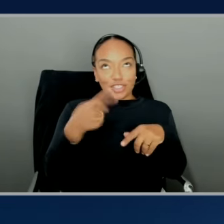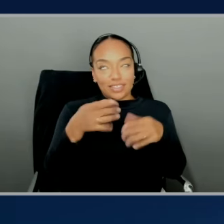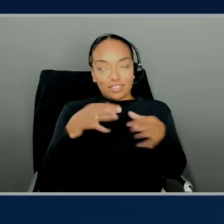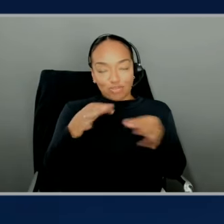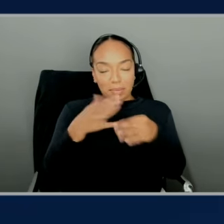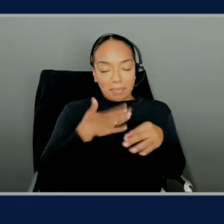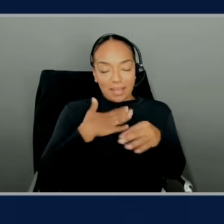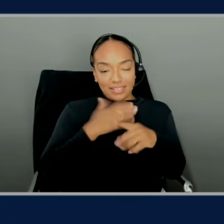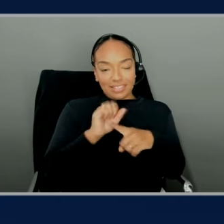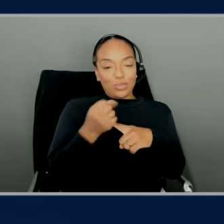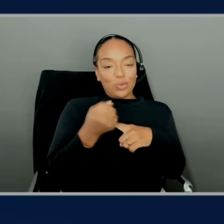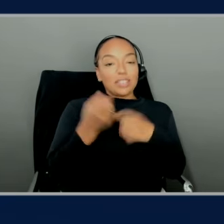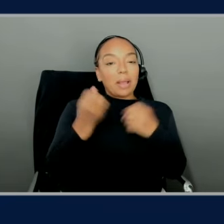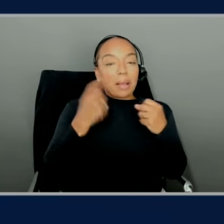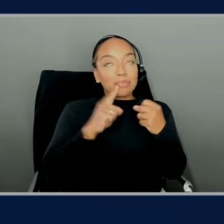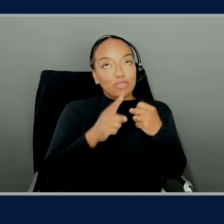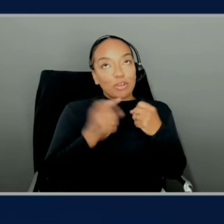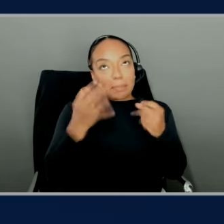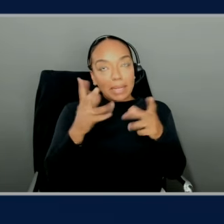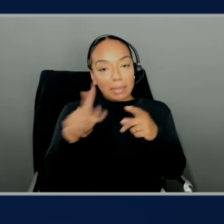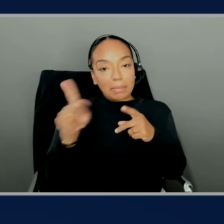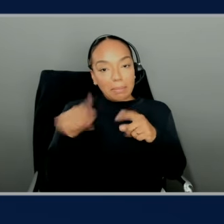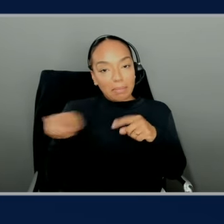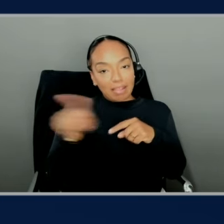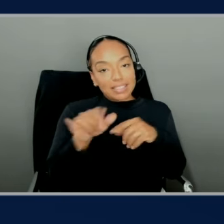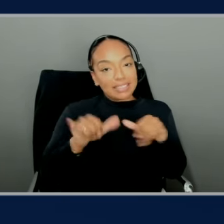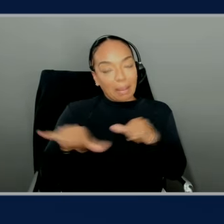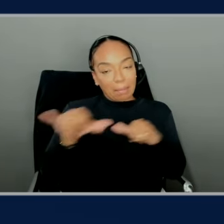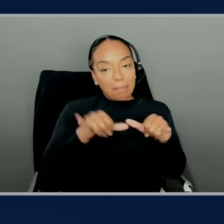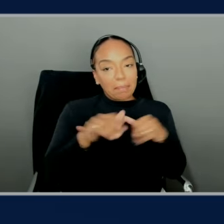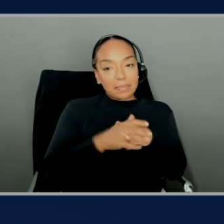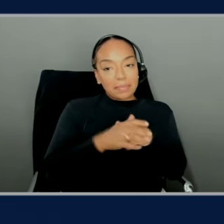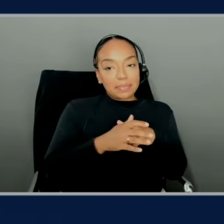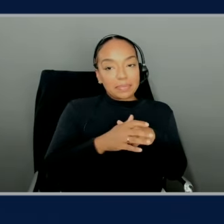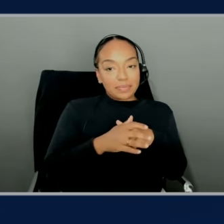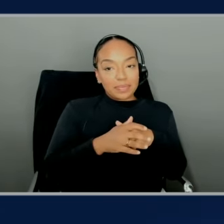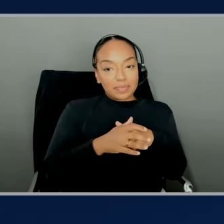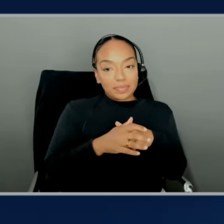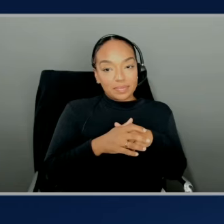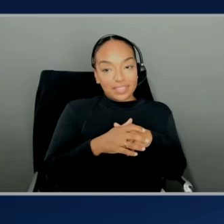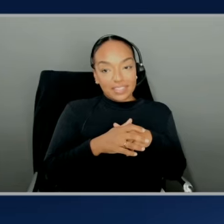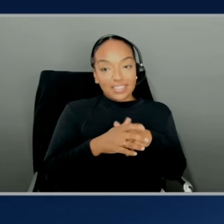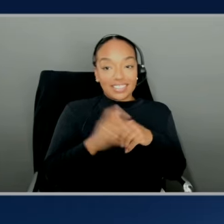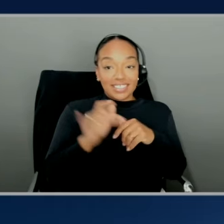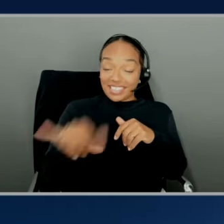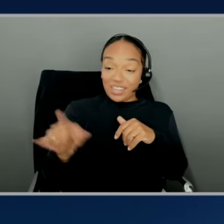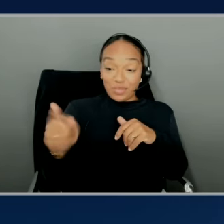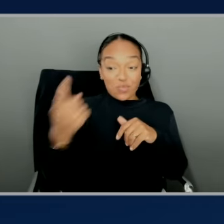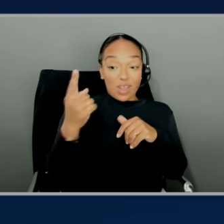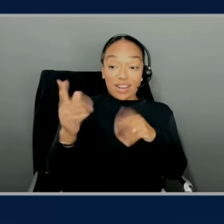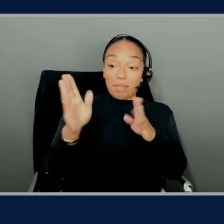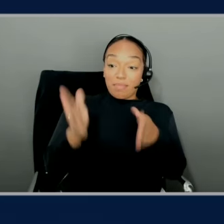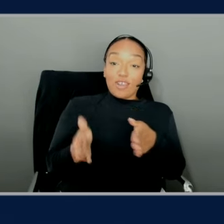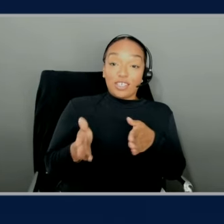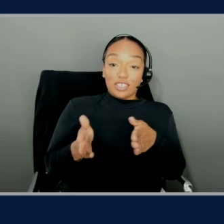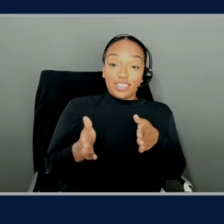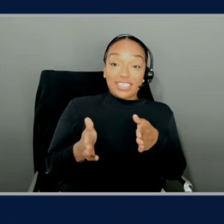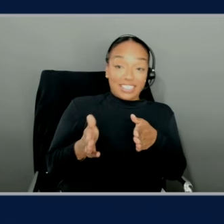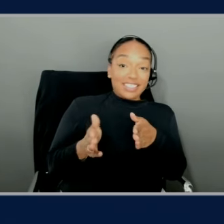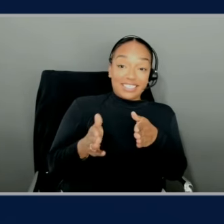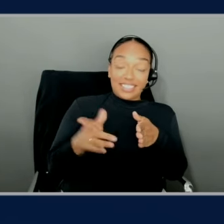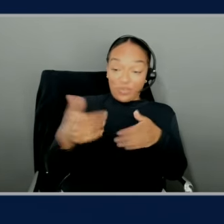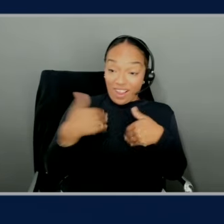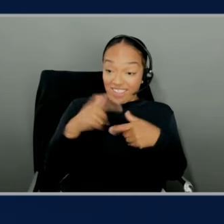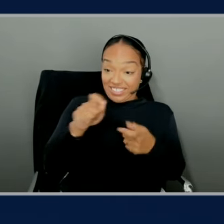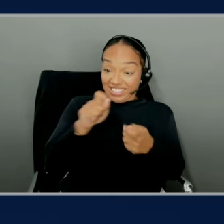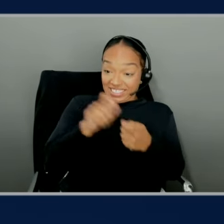people have gone through. Exactly. And, shout out, number one, to that one Stack Overflow user that had the exact answer I was